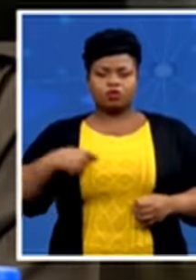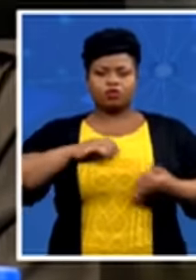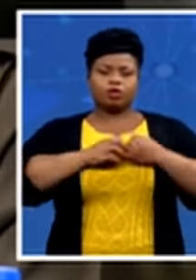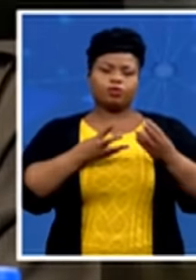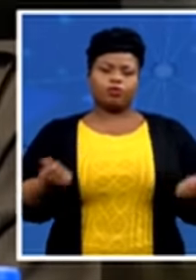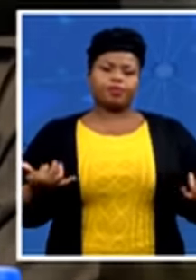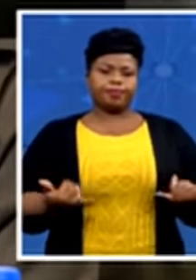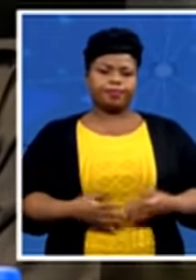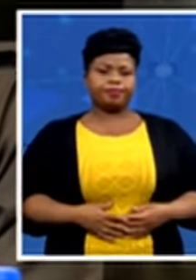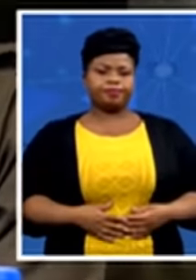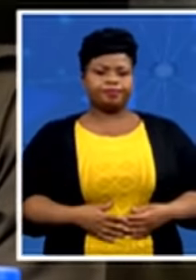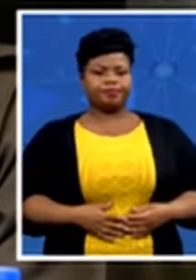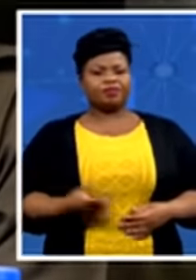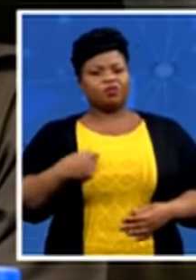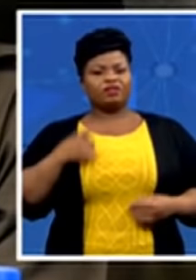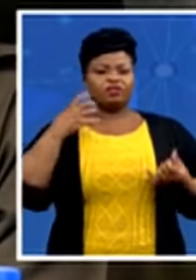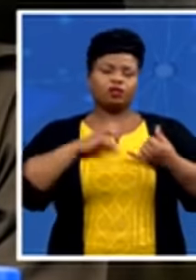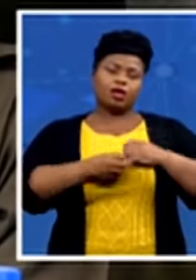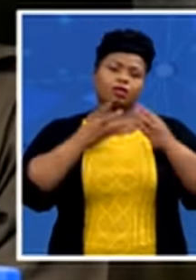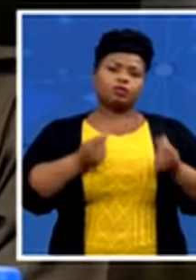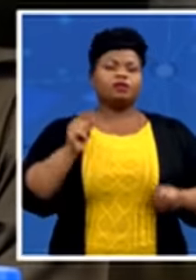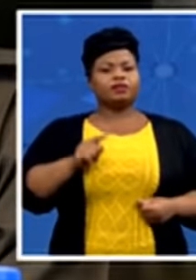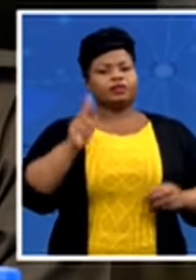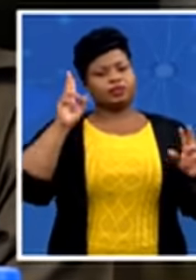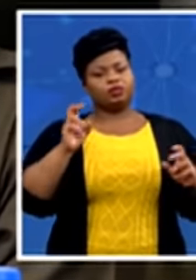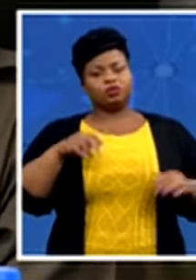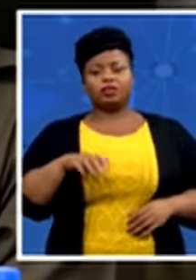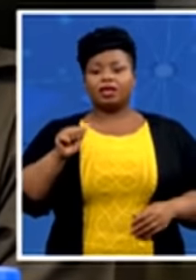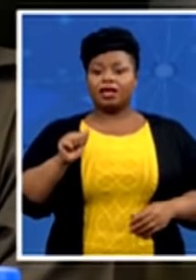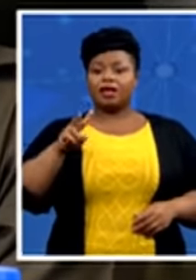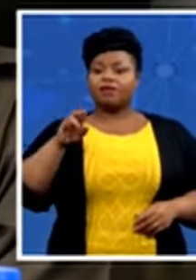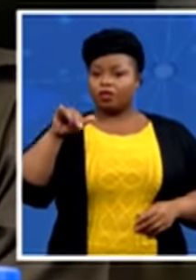matter. And Aviwe, you will know that you have been with me